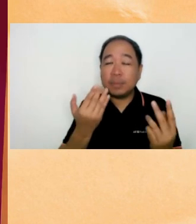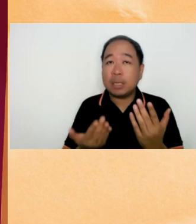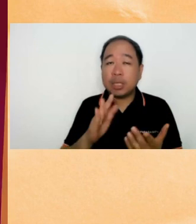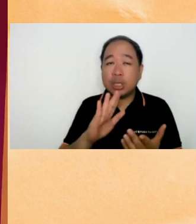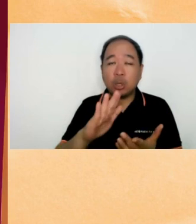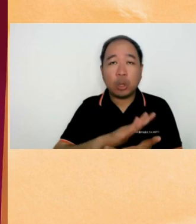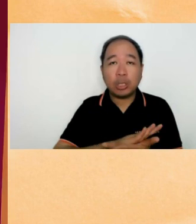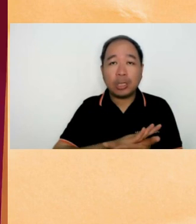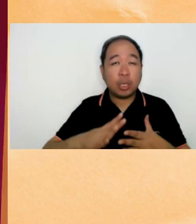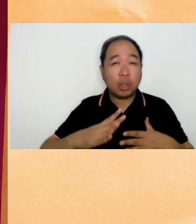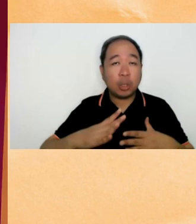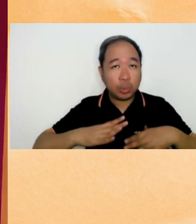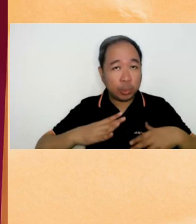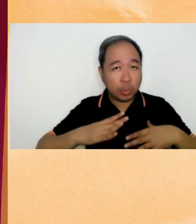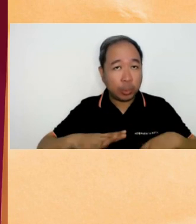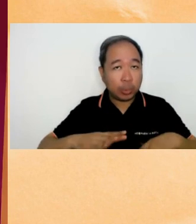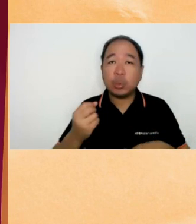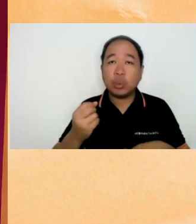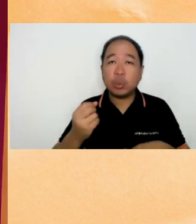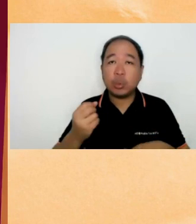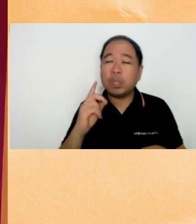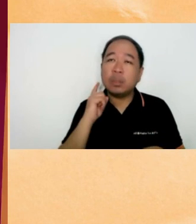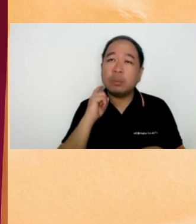clothes or the perfume you are wearing.